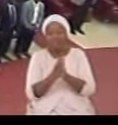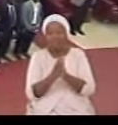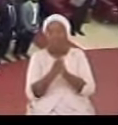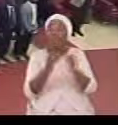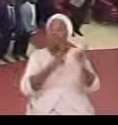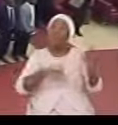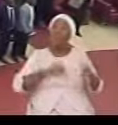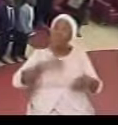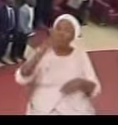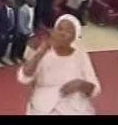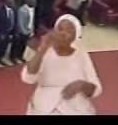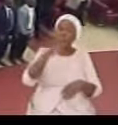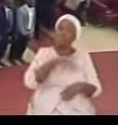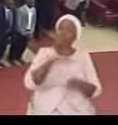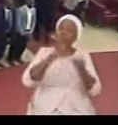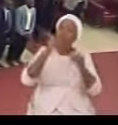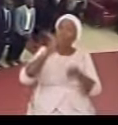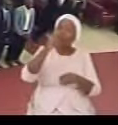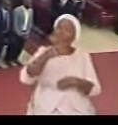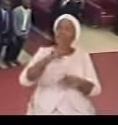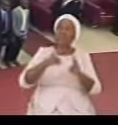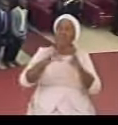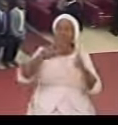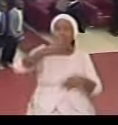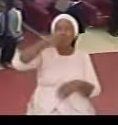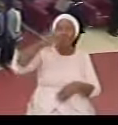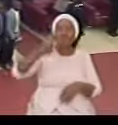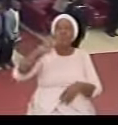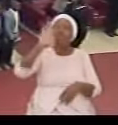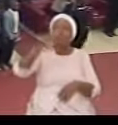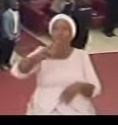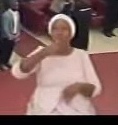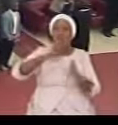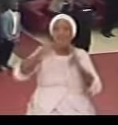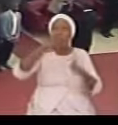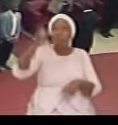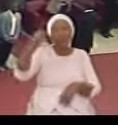you. Your very best for my life.